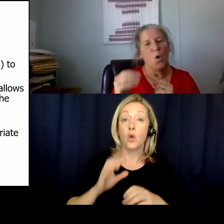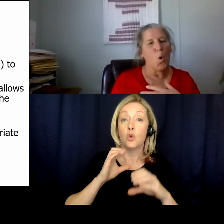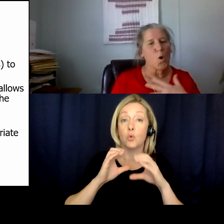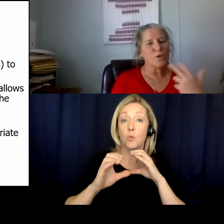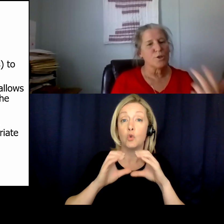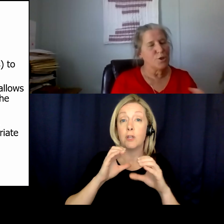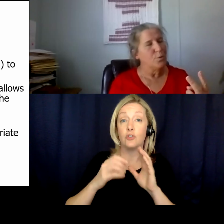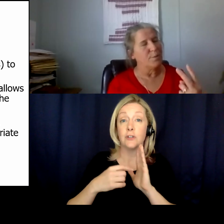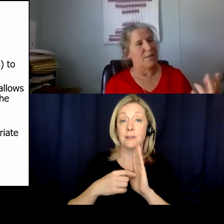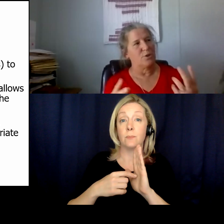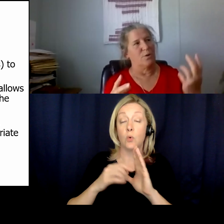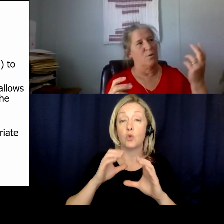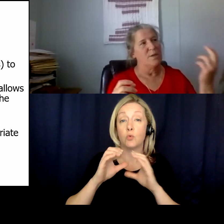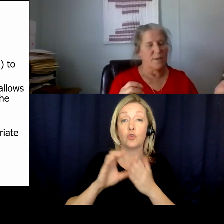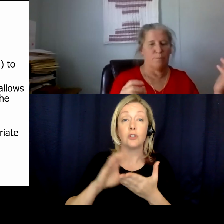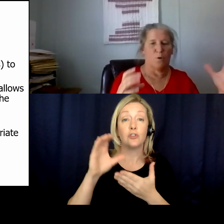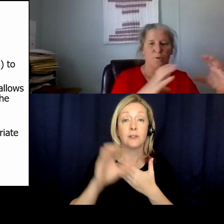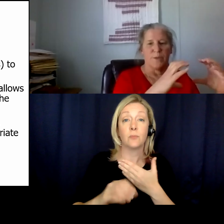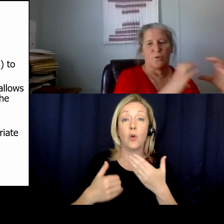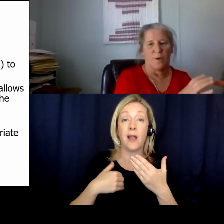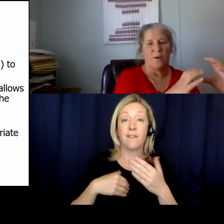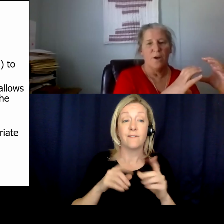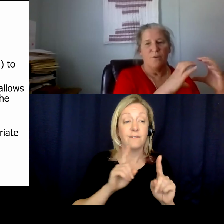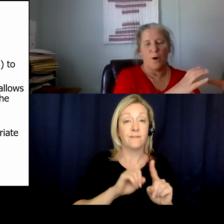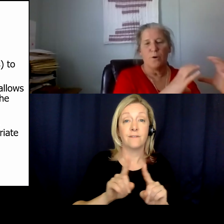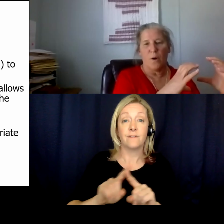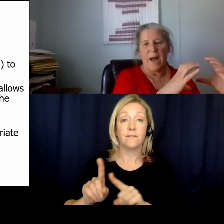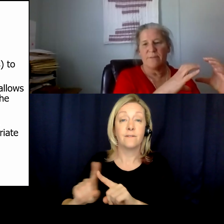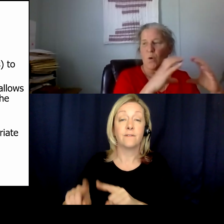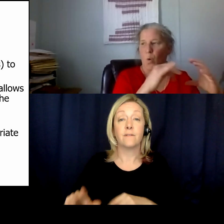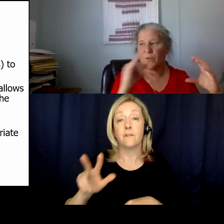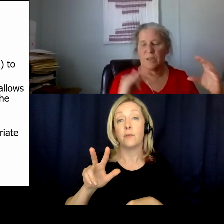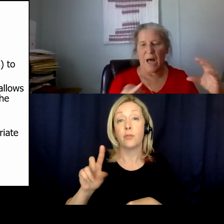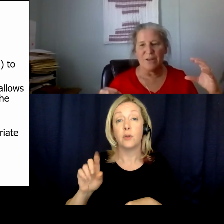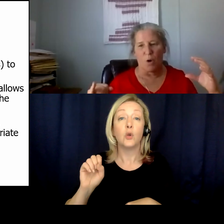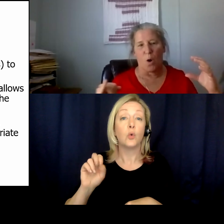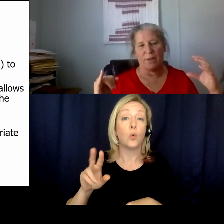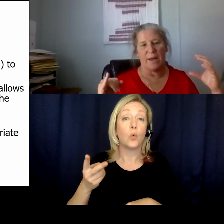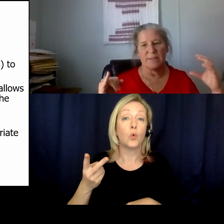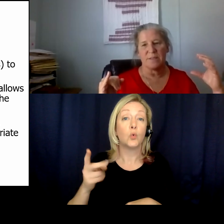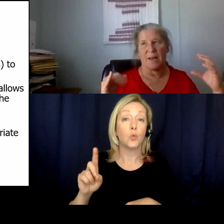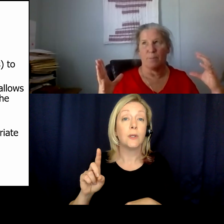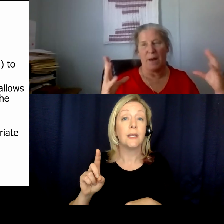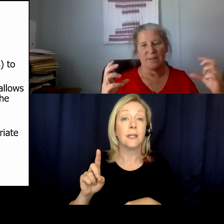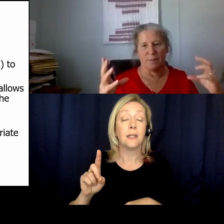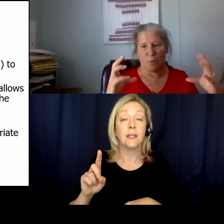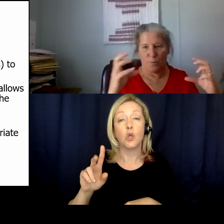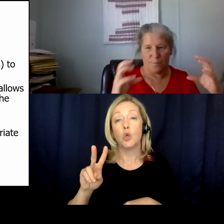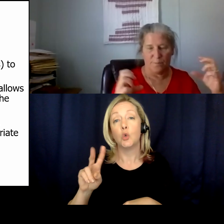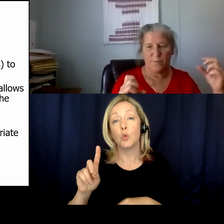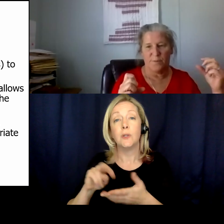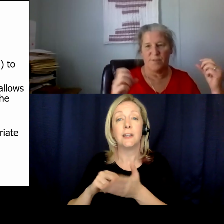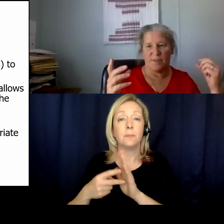objects, or two-dimensional symbols, which are the photographs or the line drawing things like the PEC